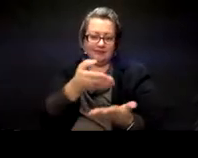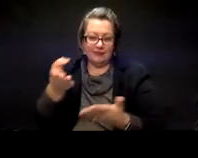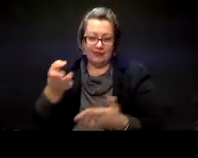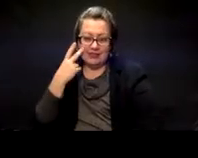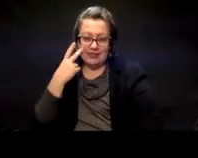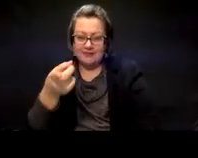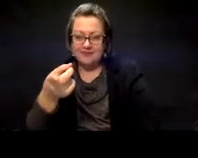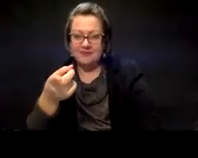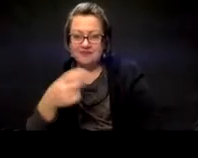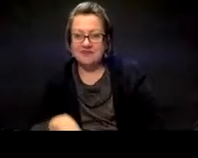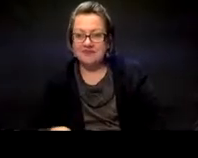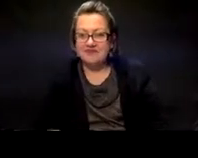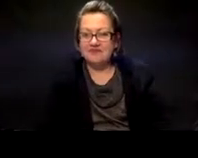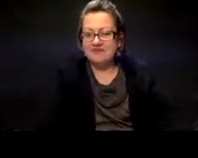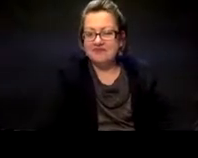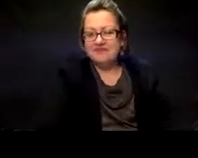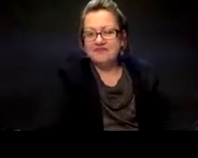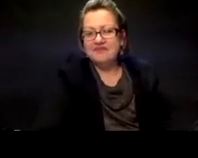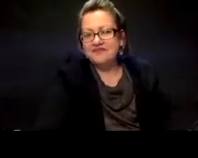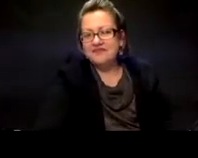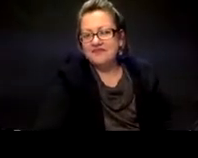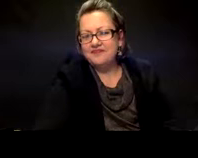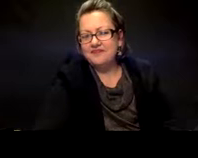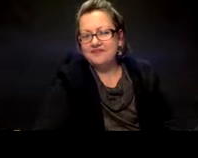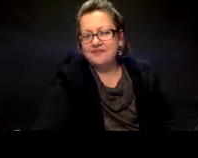person and relays the information.